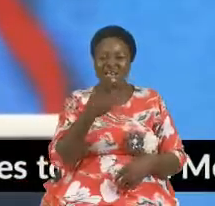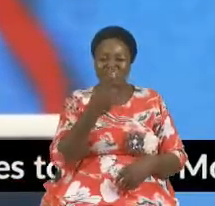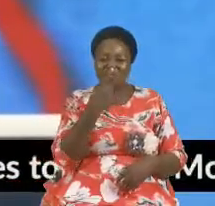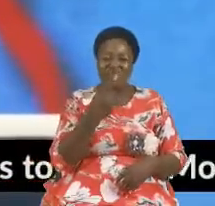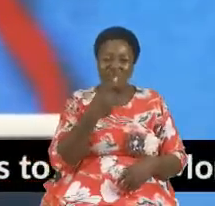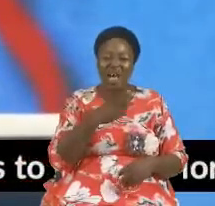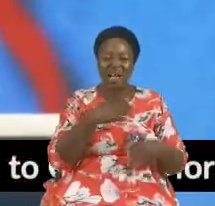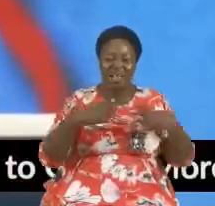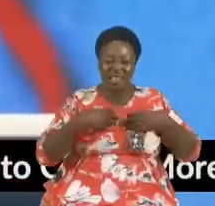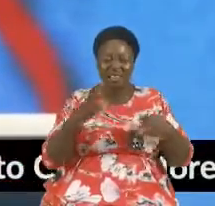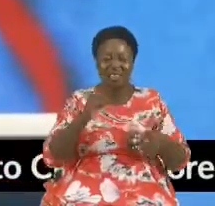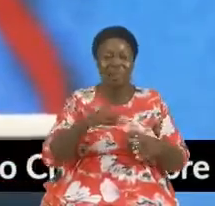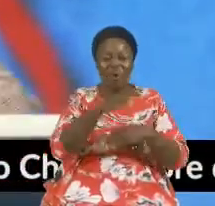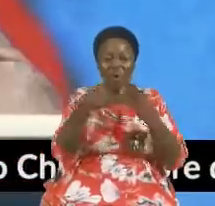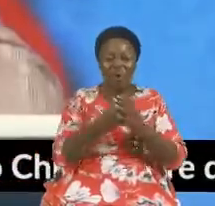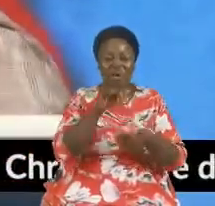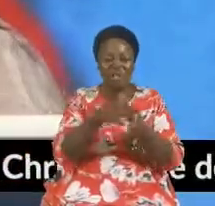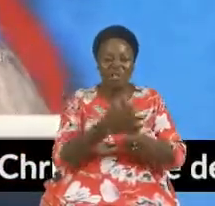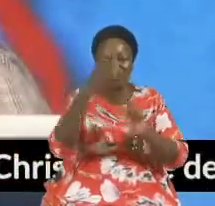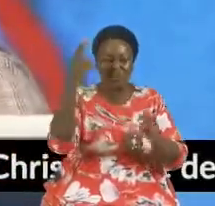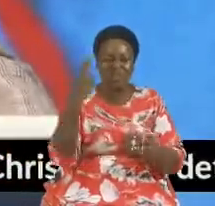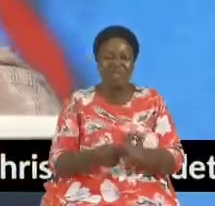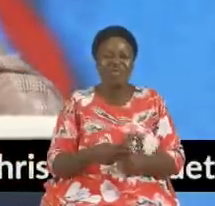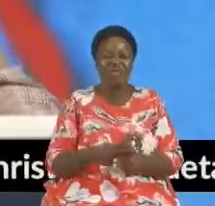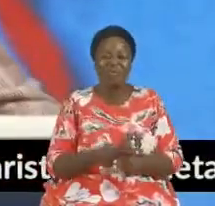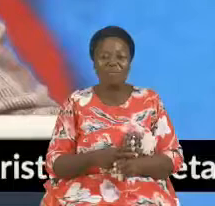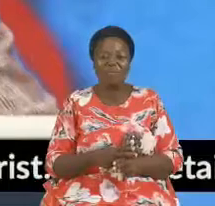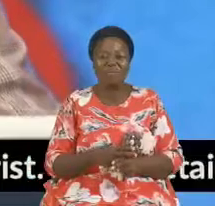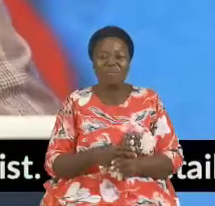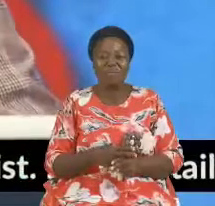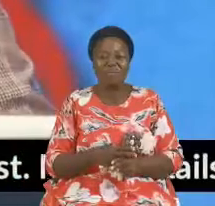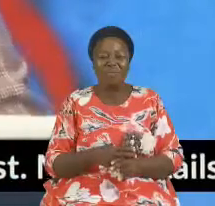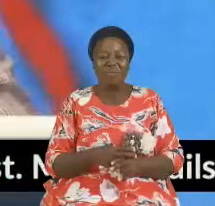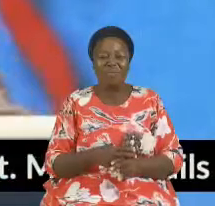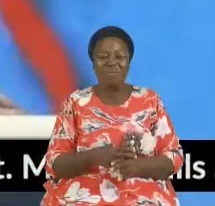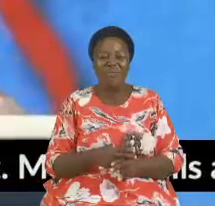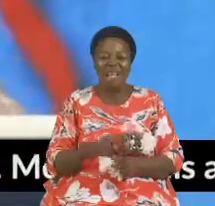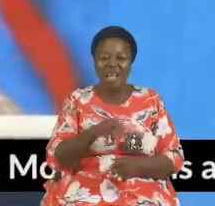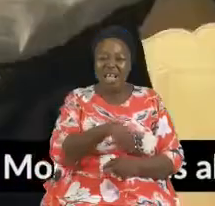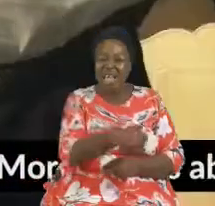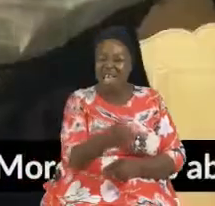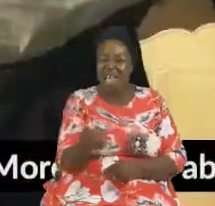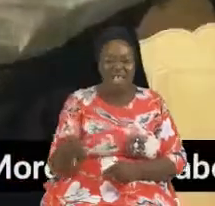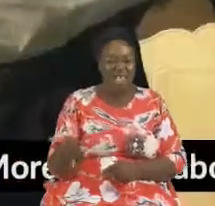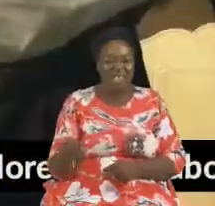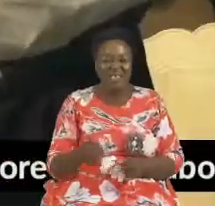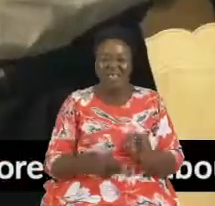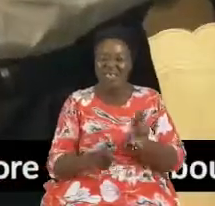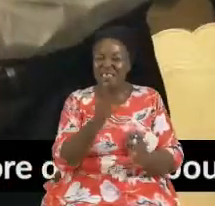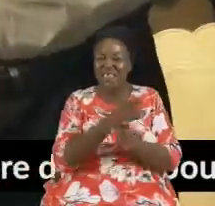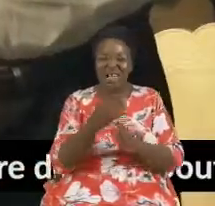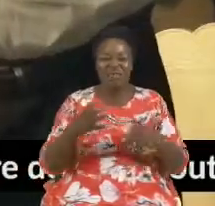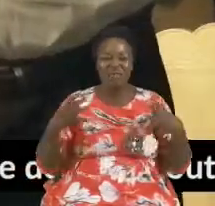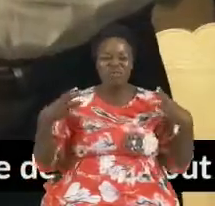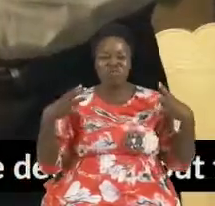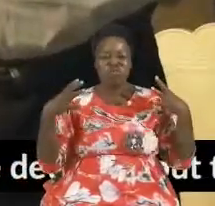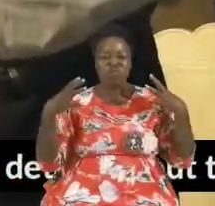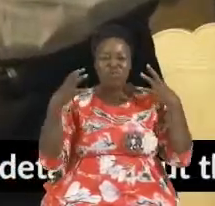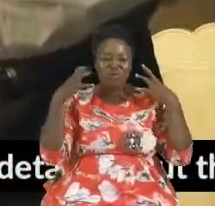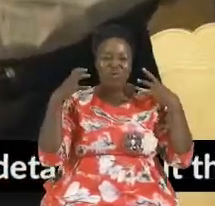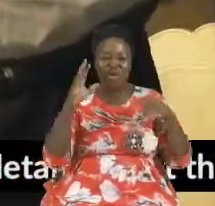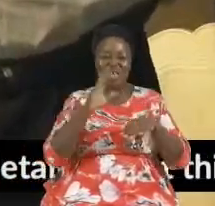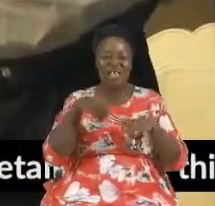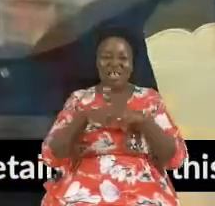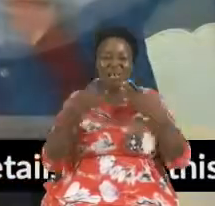situations. And Lord, I pray that you will heal them in Jesus' name.